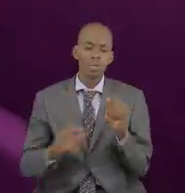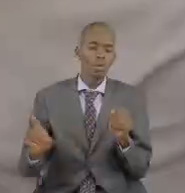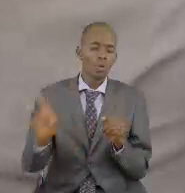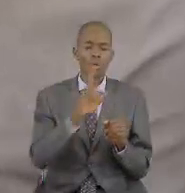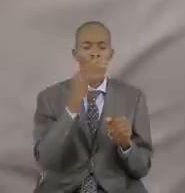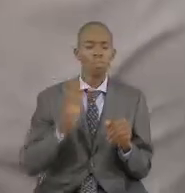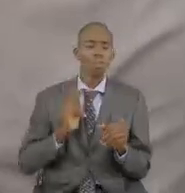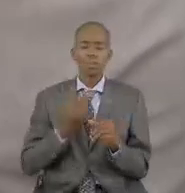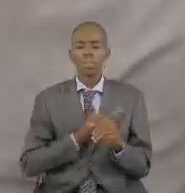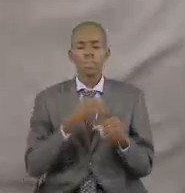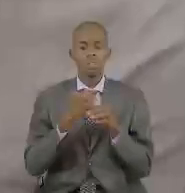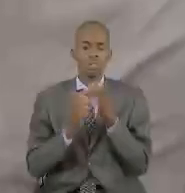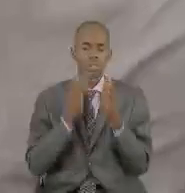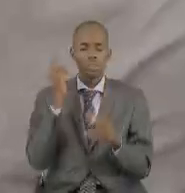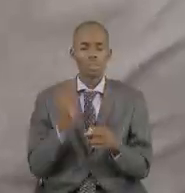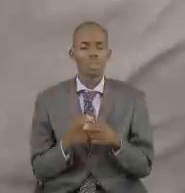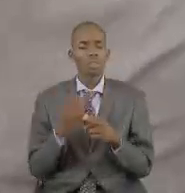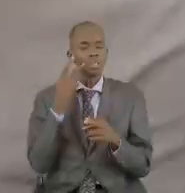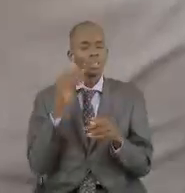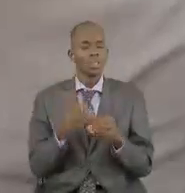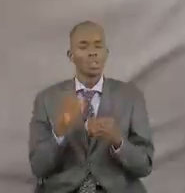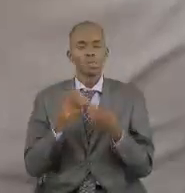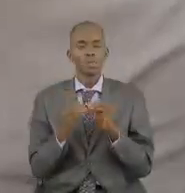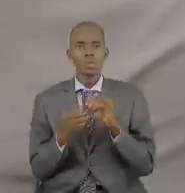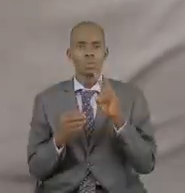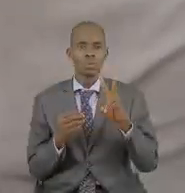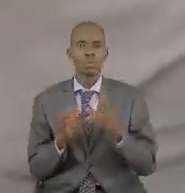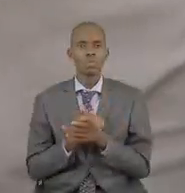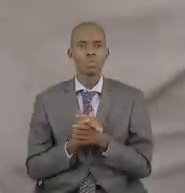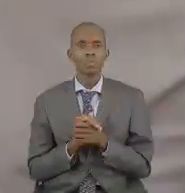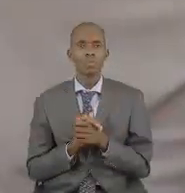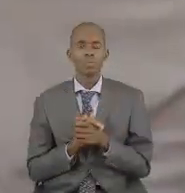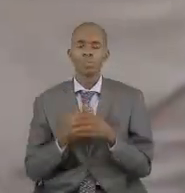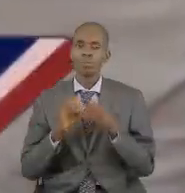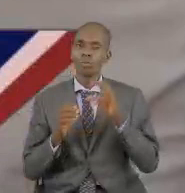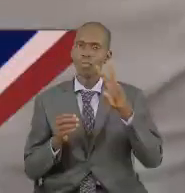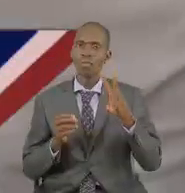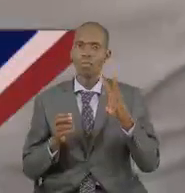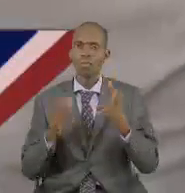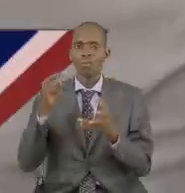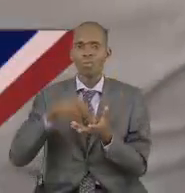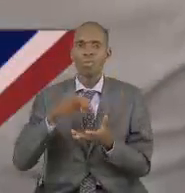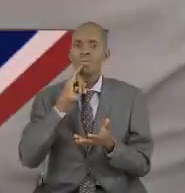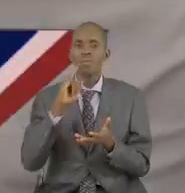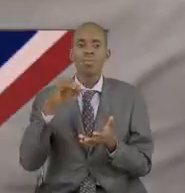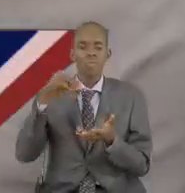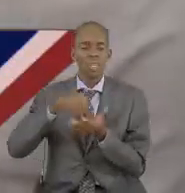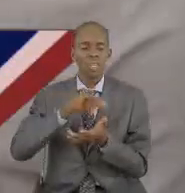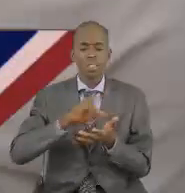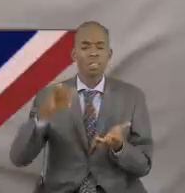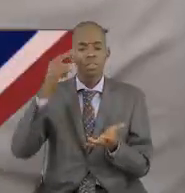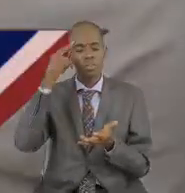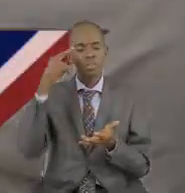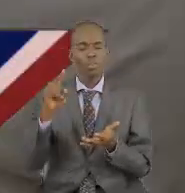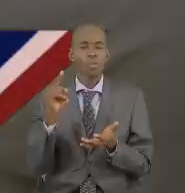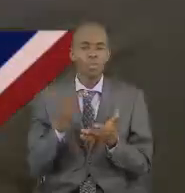Jesus' name. Look at number two there. Number two is standing for truth, like